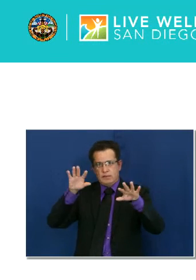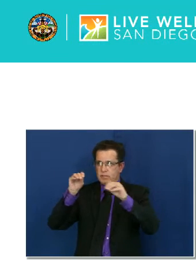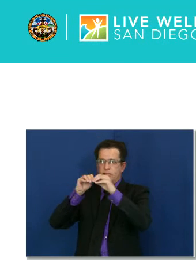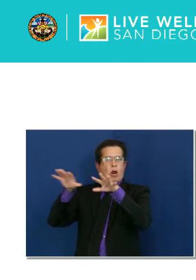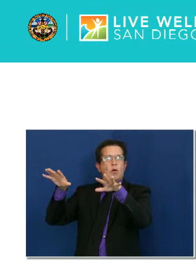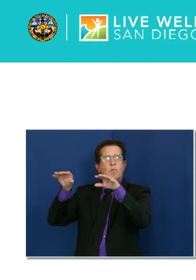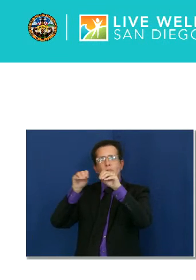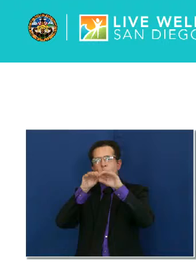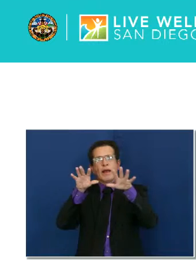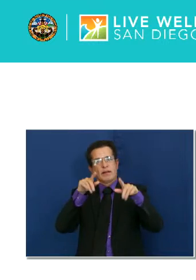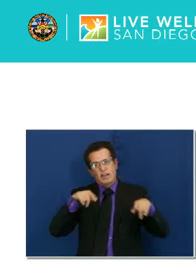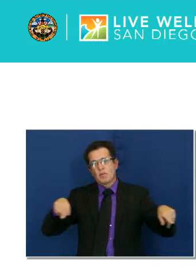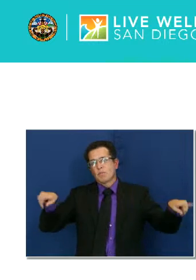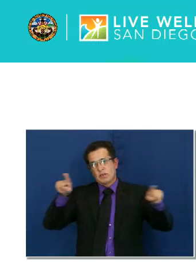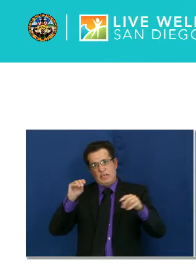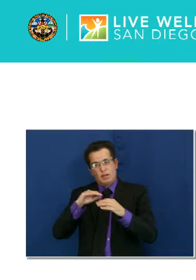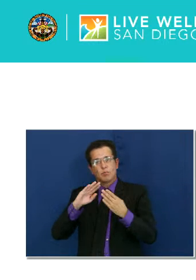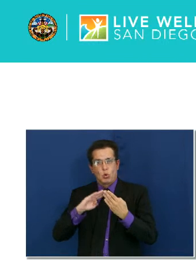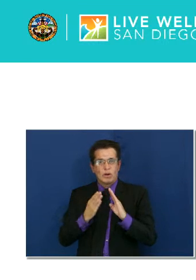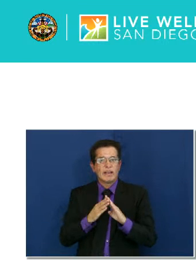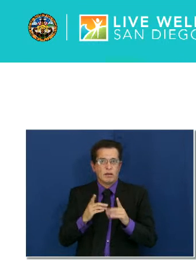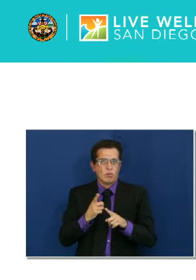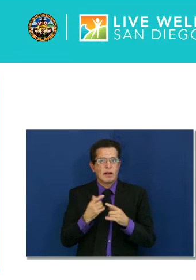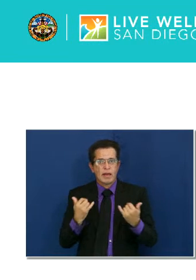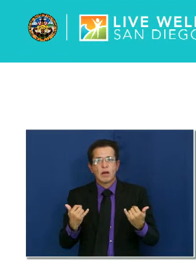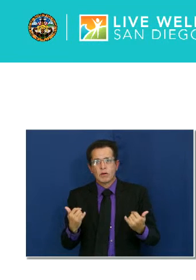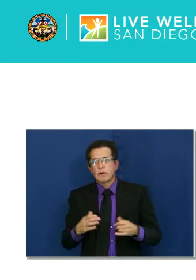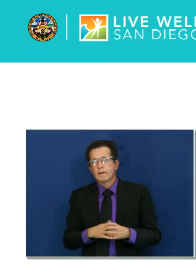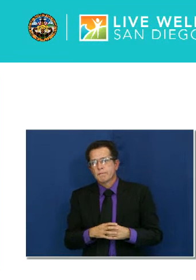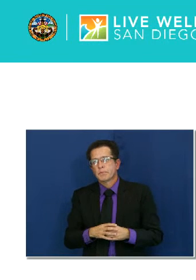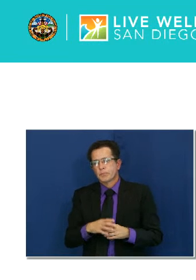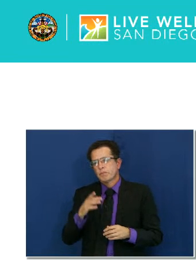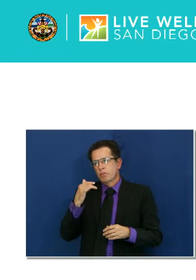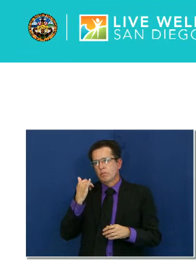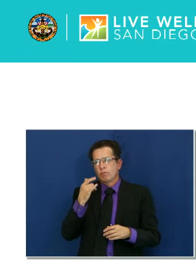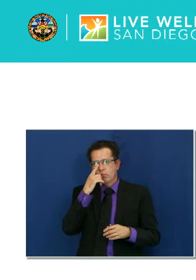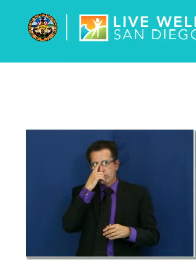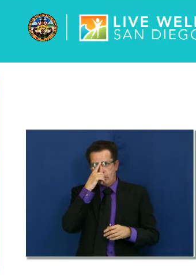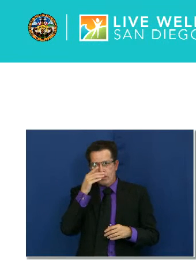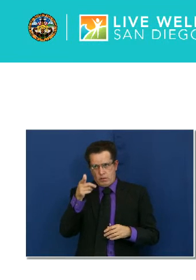Now, please note that in the next slide, that the